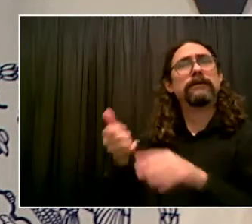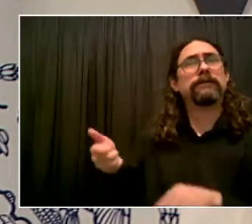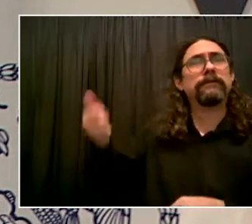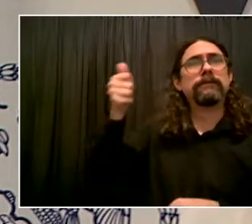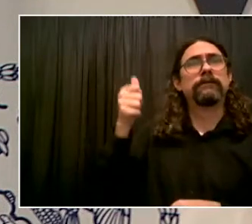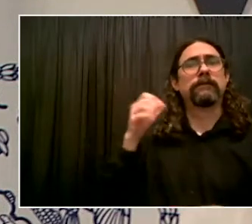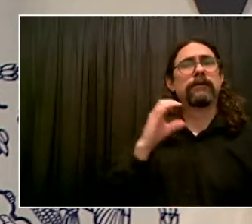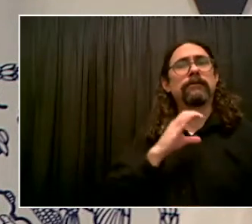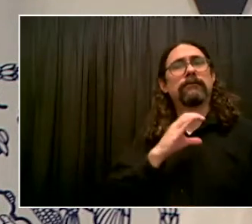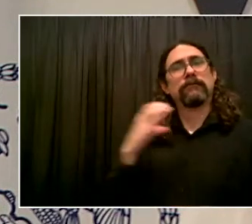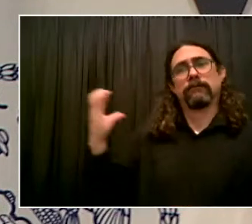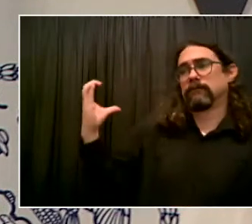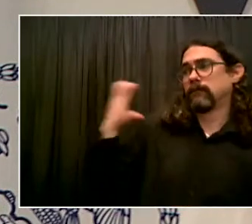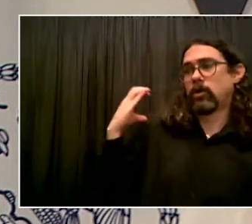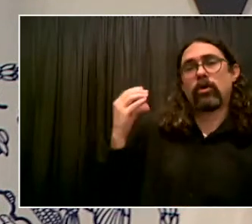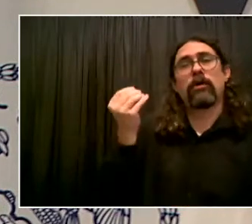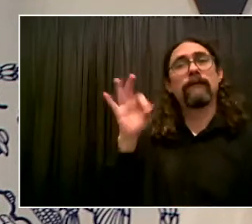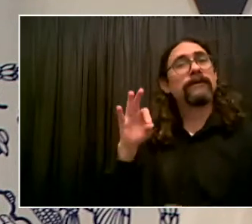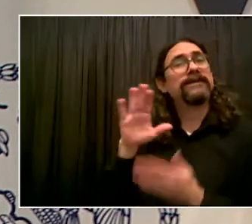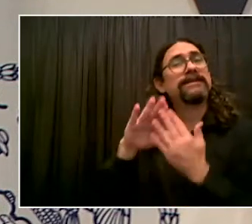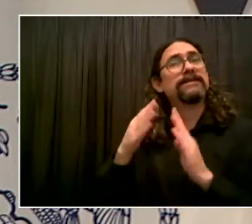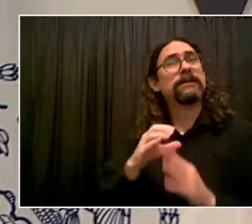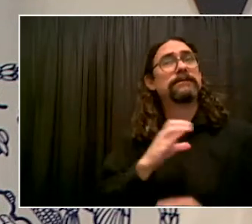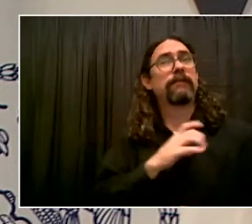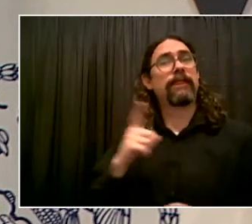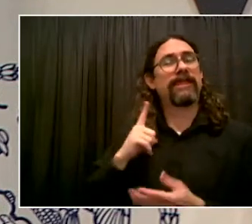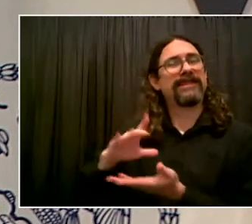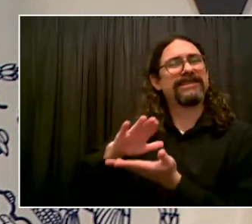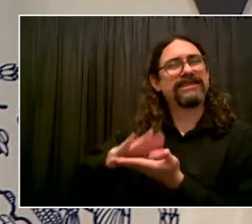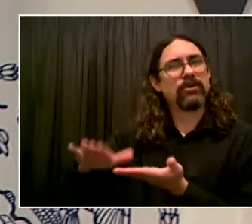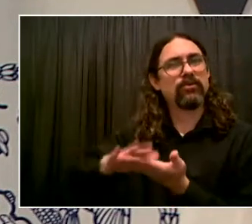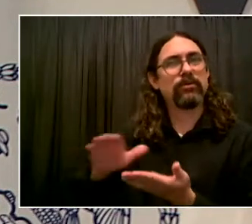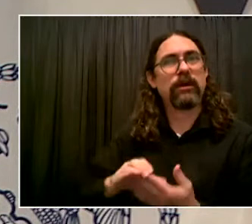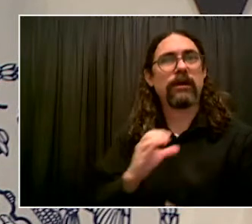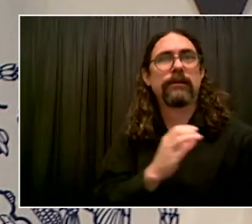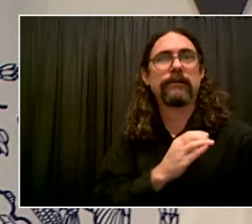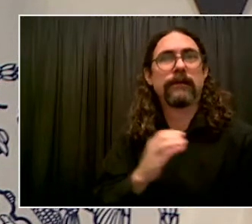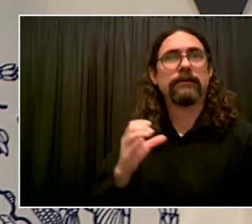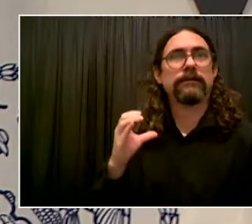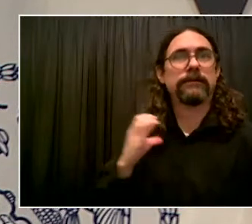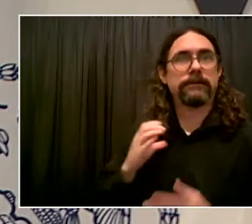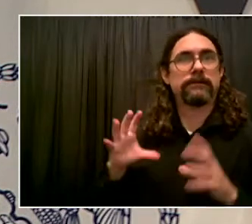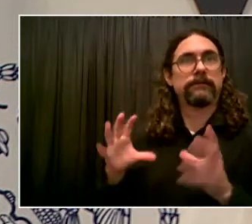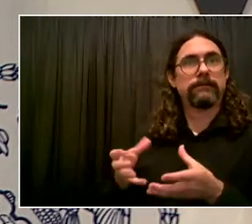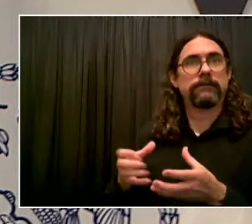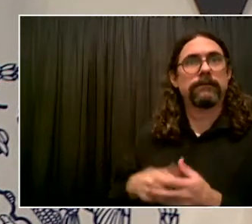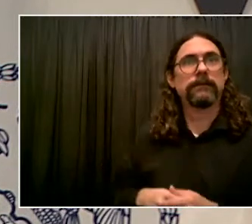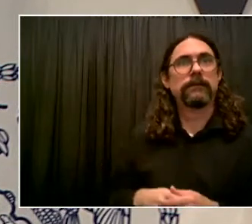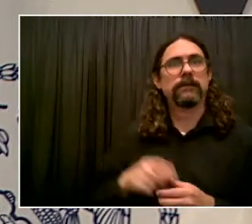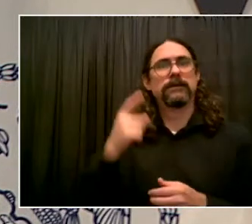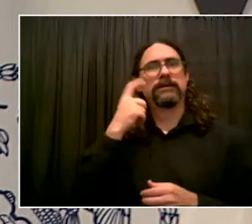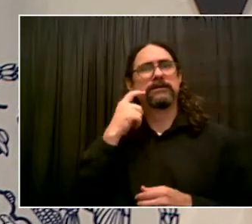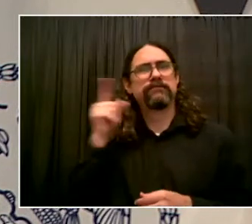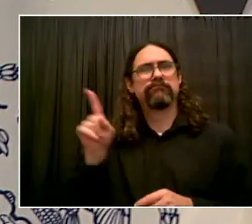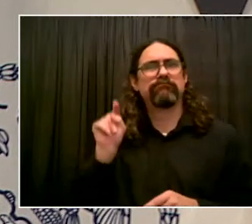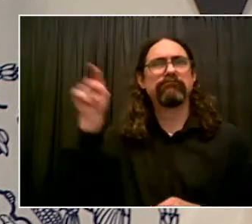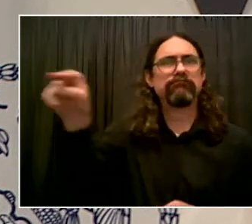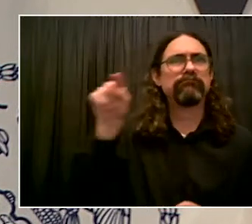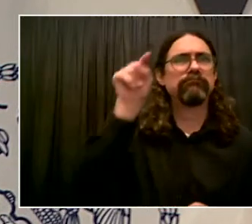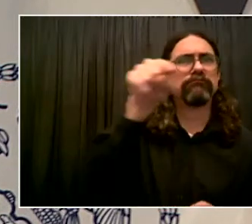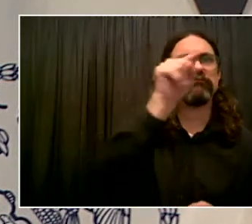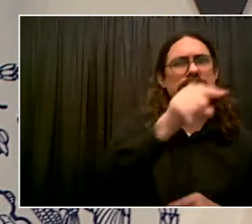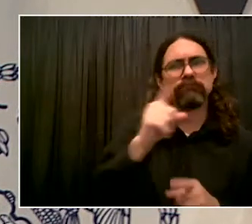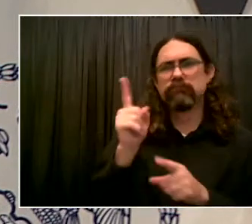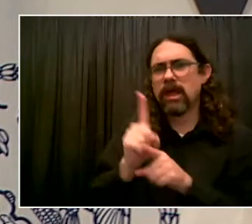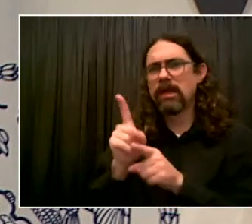how important it was to get vaccinated. Really appreciate his leadership and his voice. He's a council member today. He's